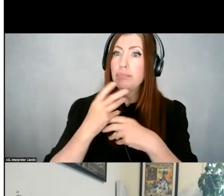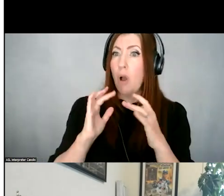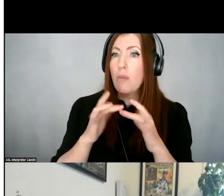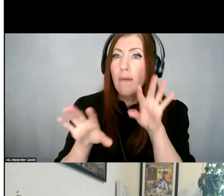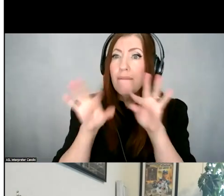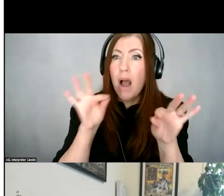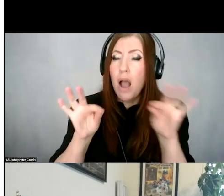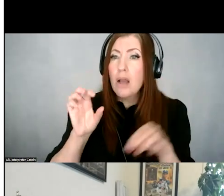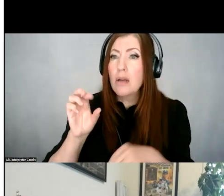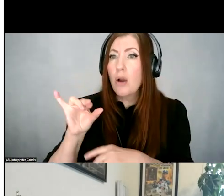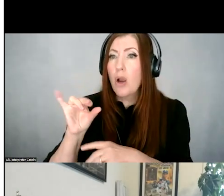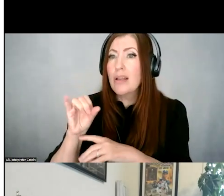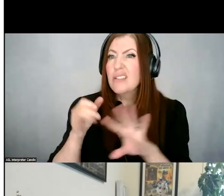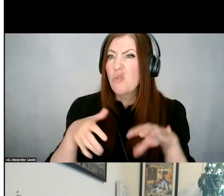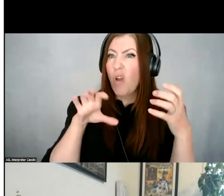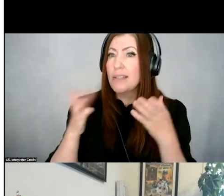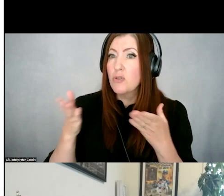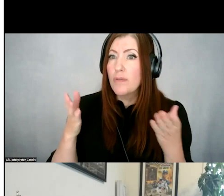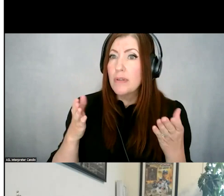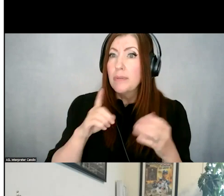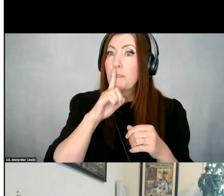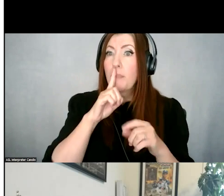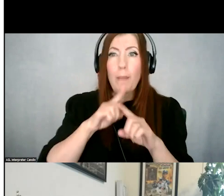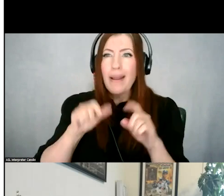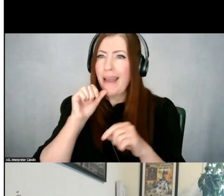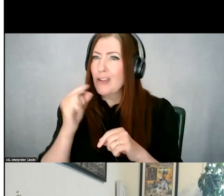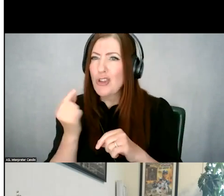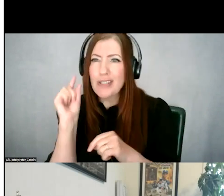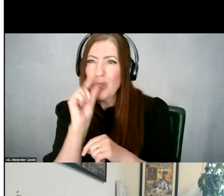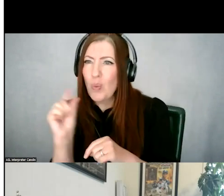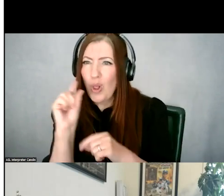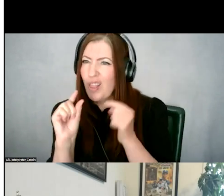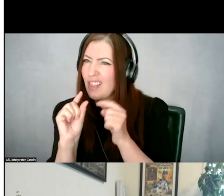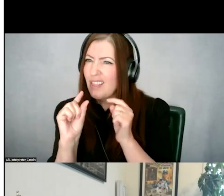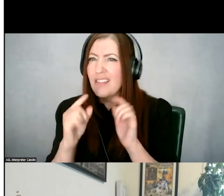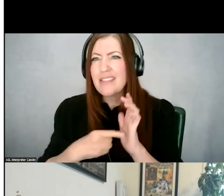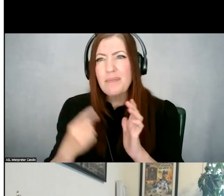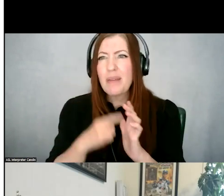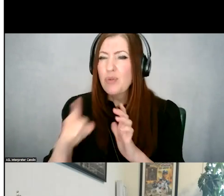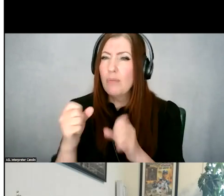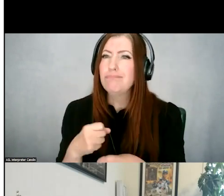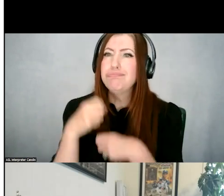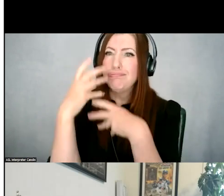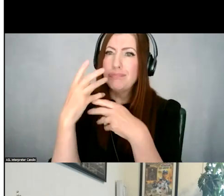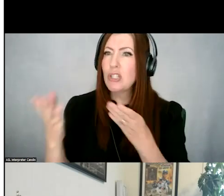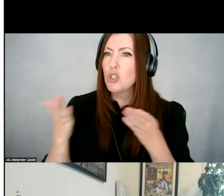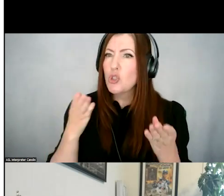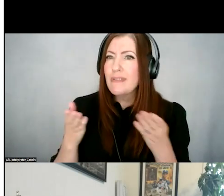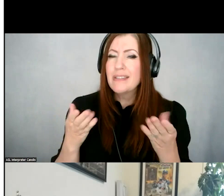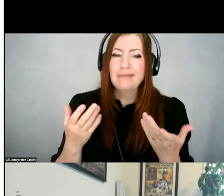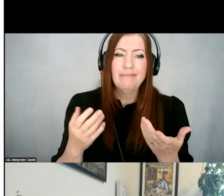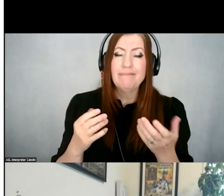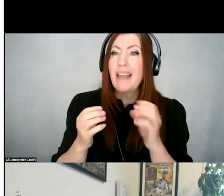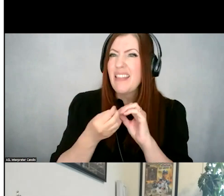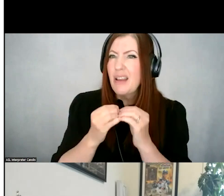crisis services without just Googling them, because sometimes you come up with services that maybe the number